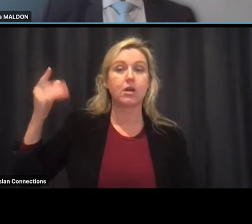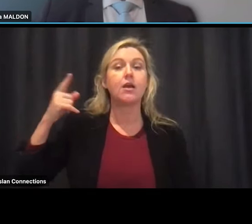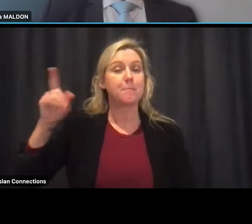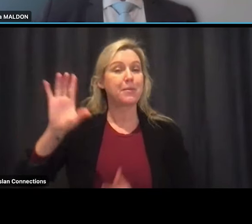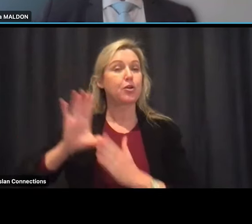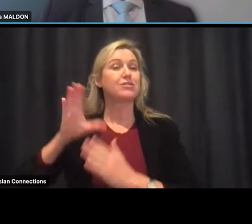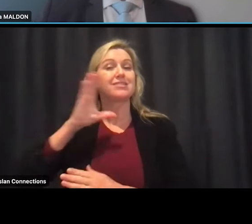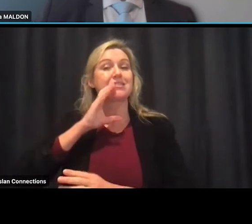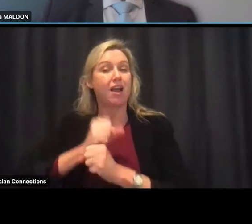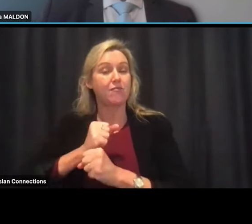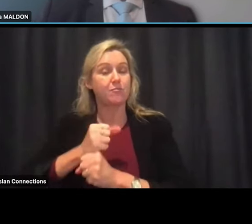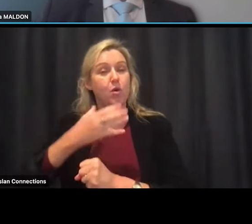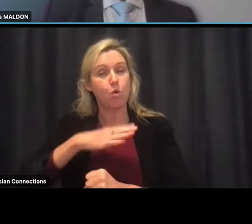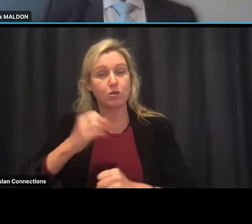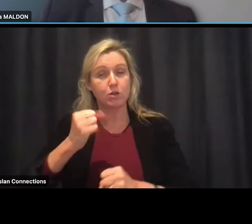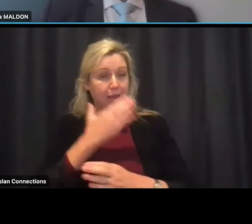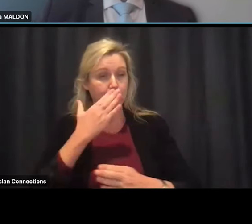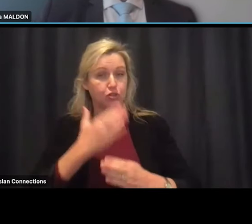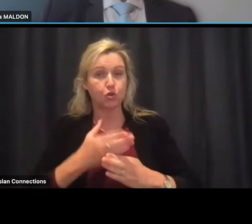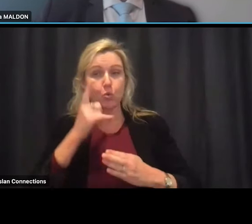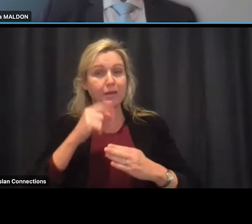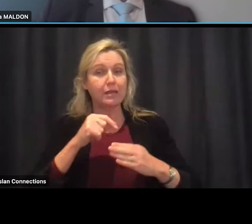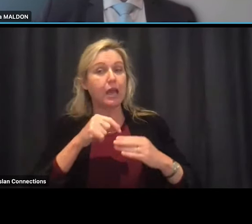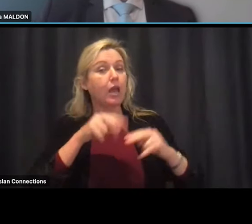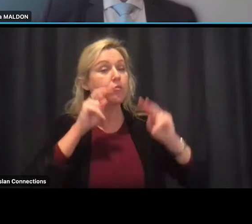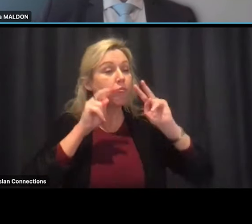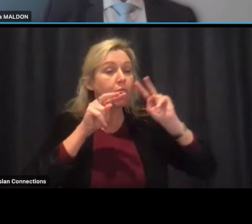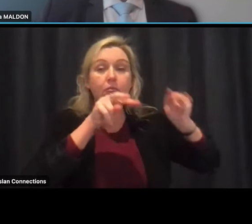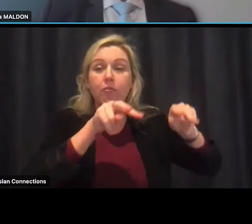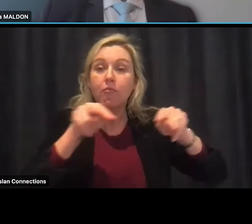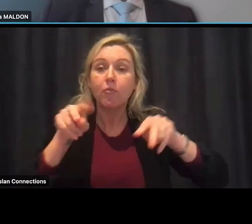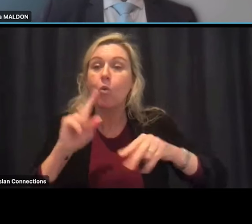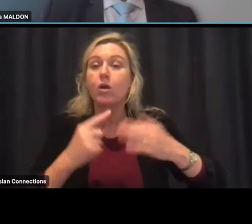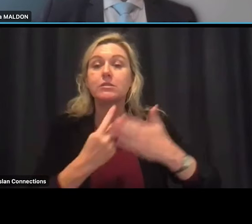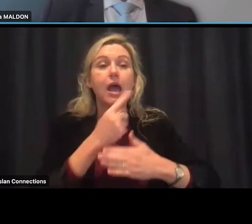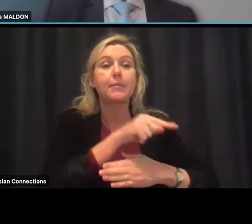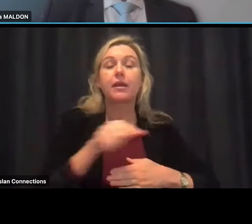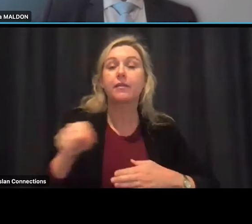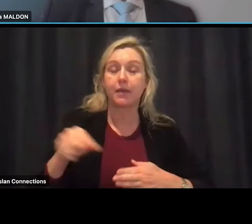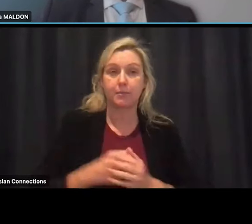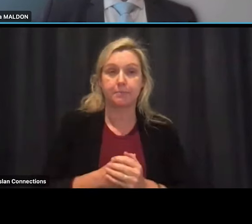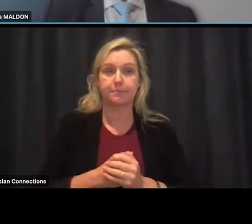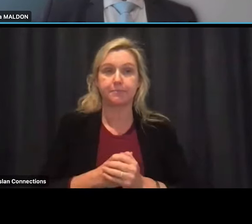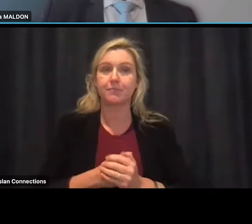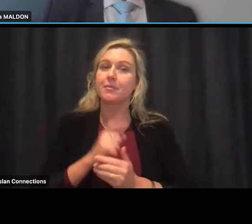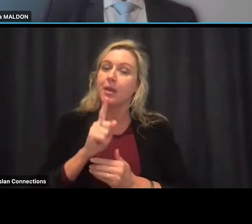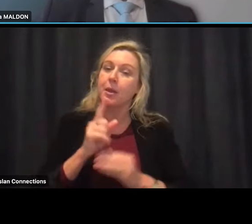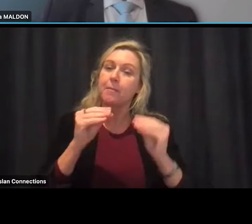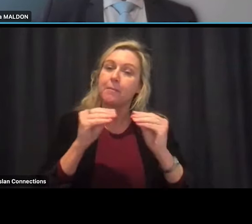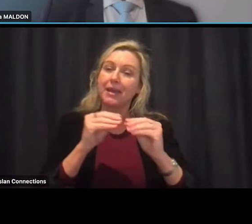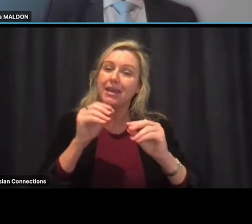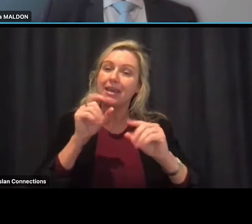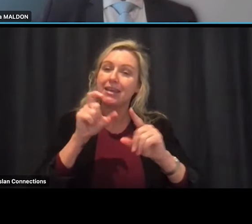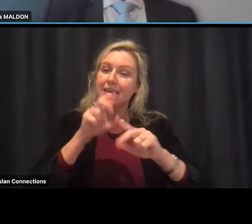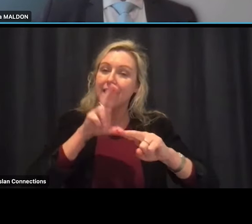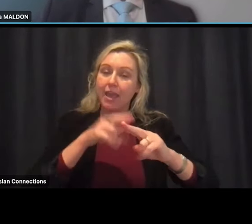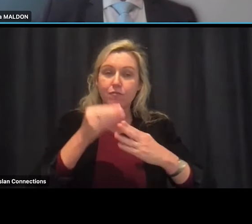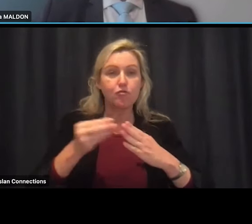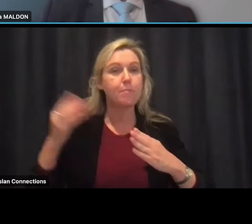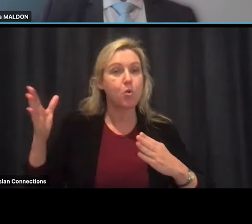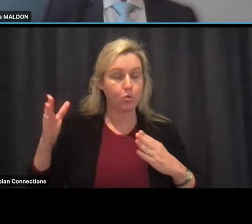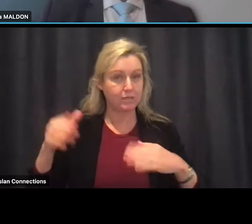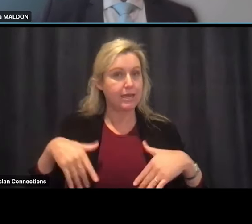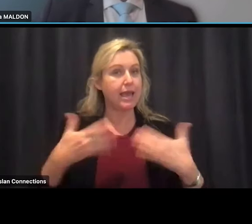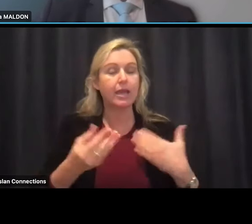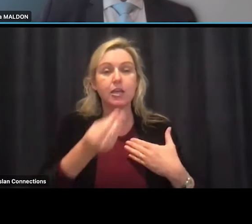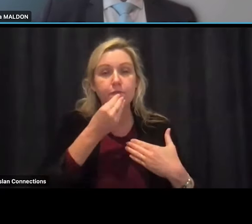commitment to greater transparency of provider expenditure of food and aged care. Unlike the BDF reporting, all the food and nutrition